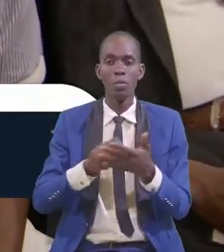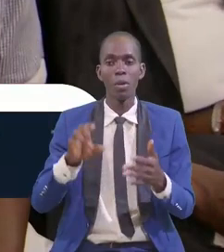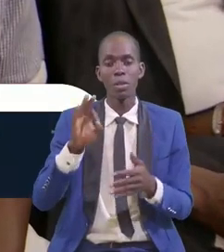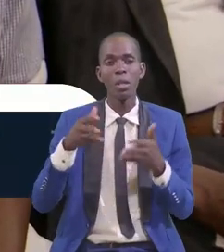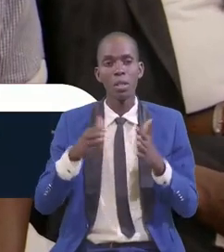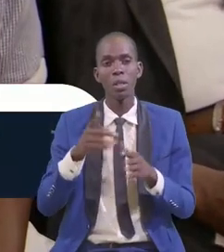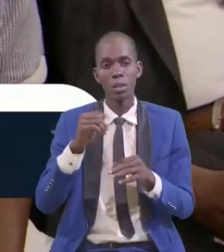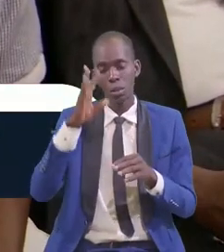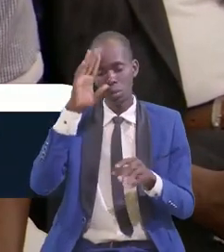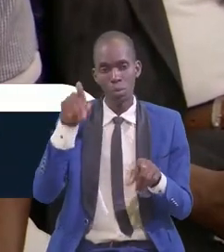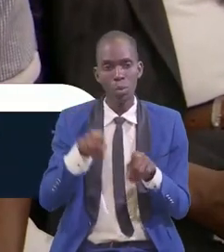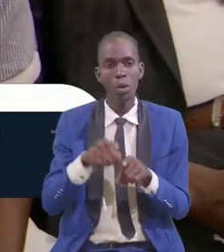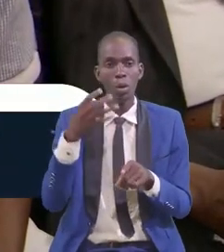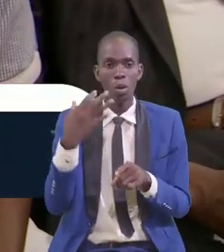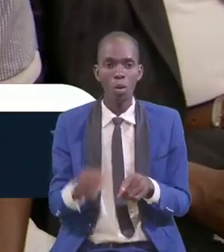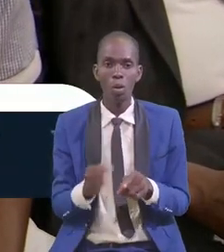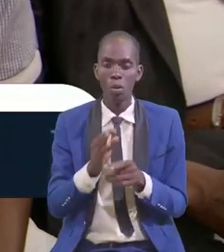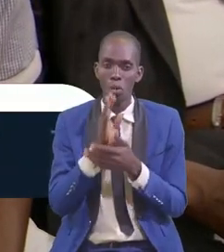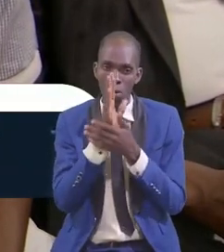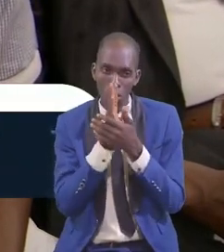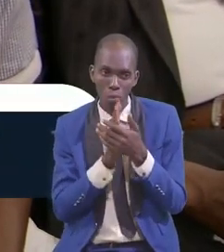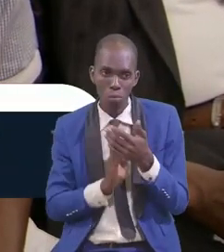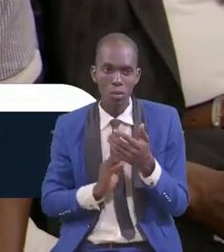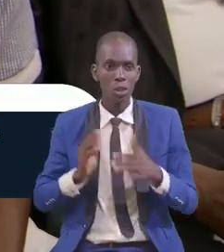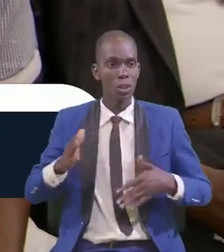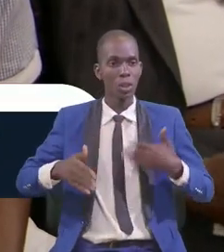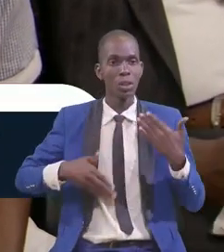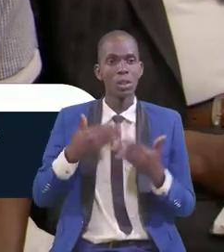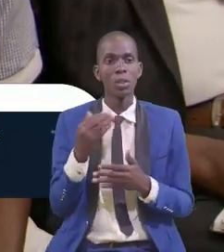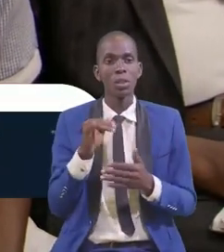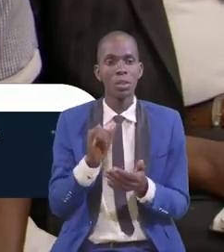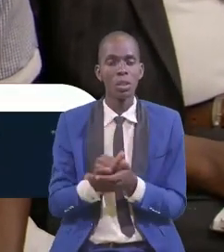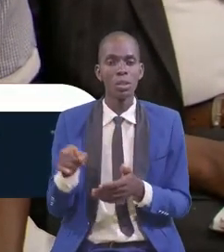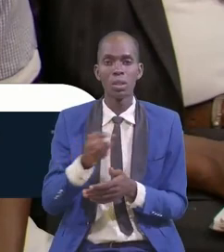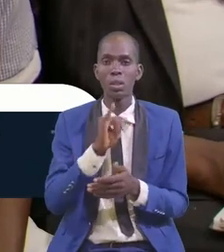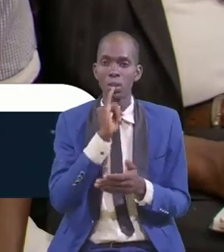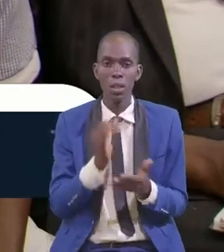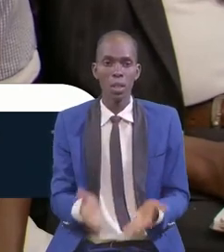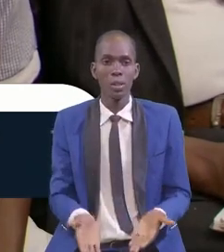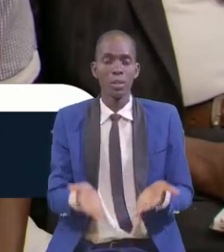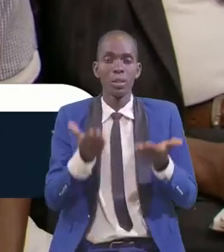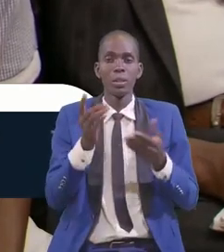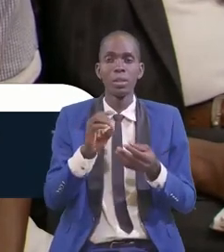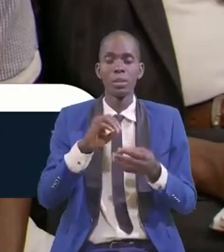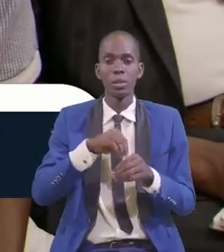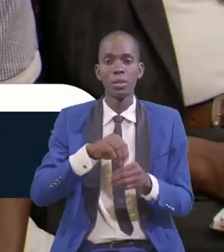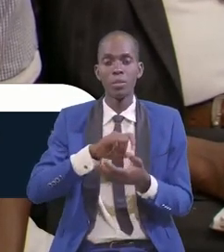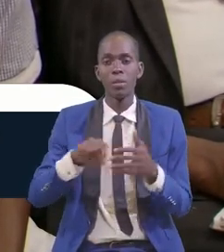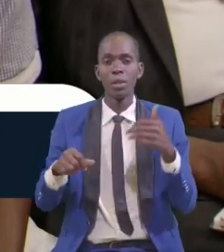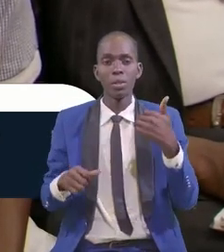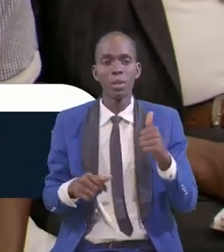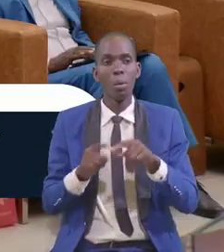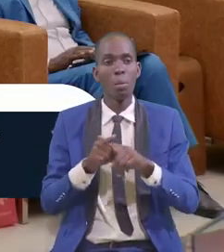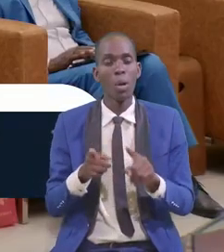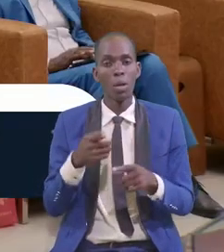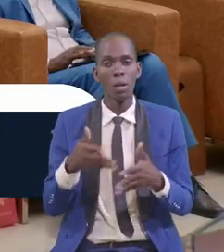brother of low degree rejoice in that he is exalted. Verse 10, it says, but let